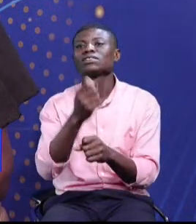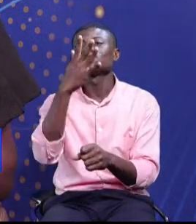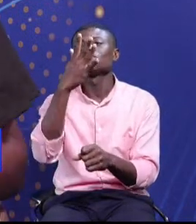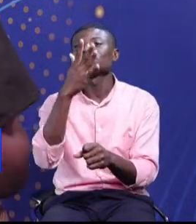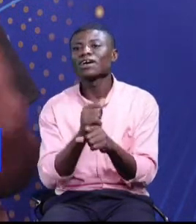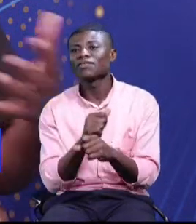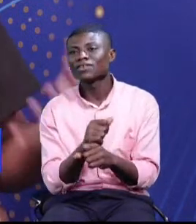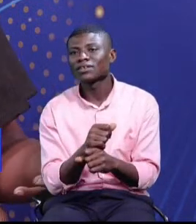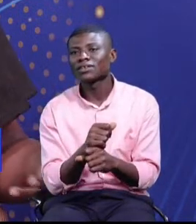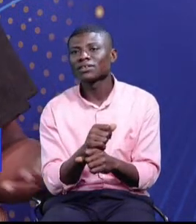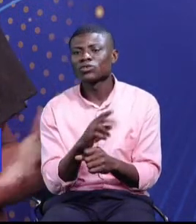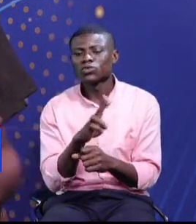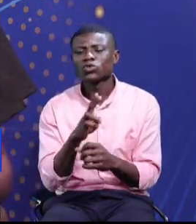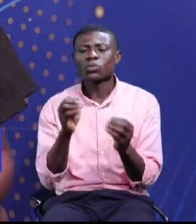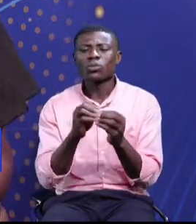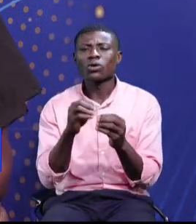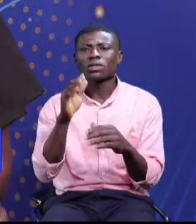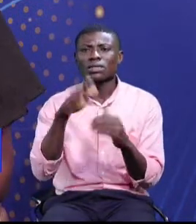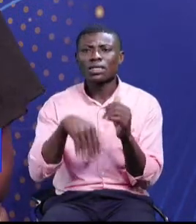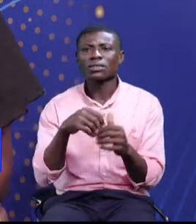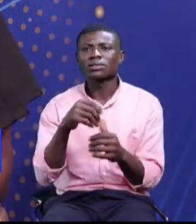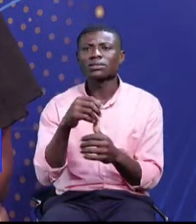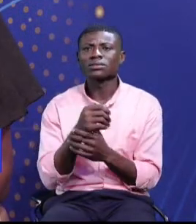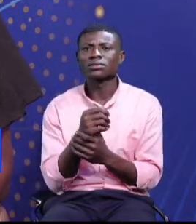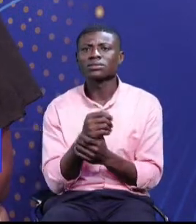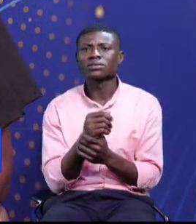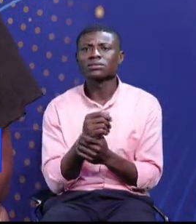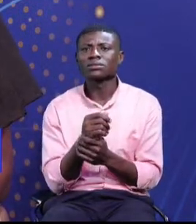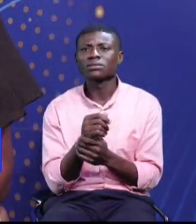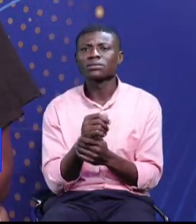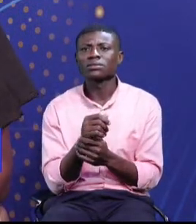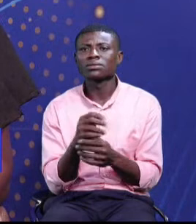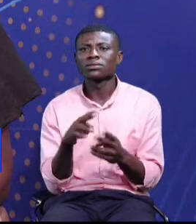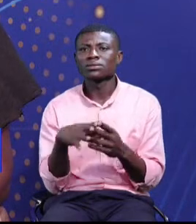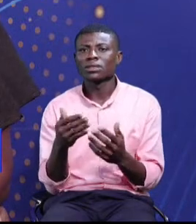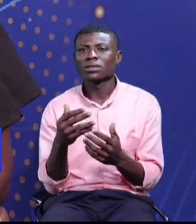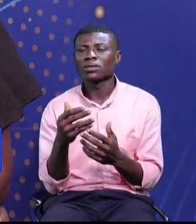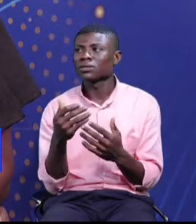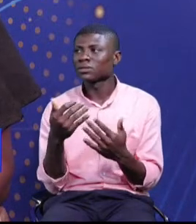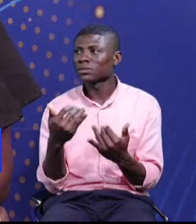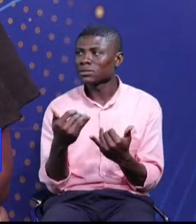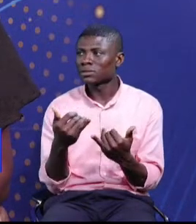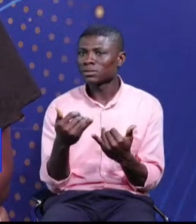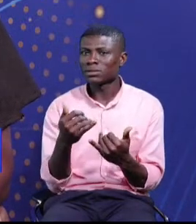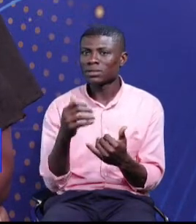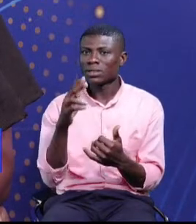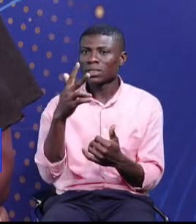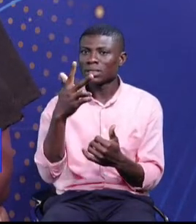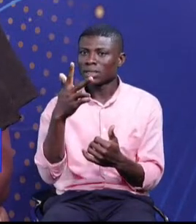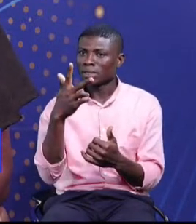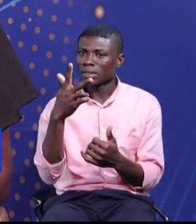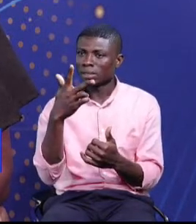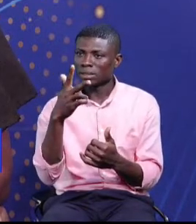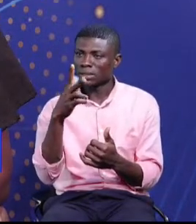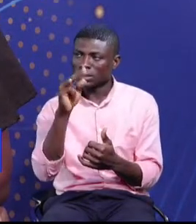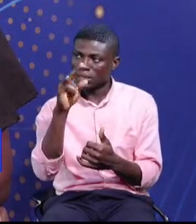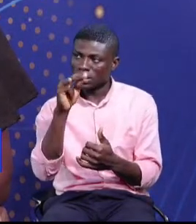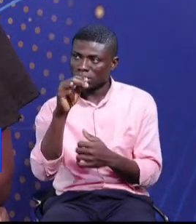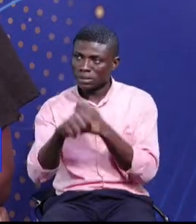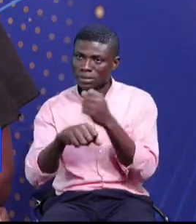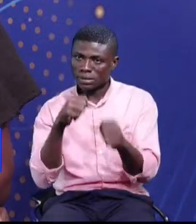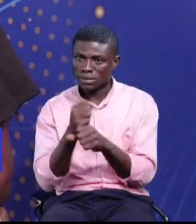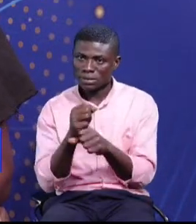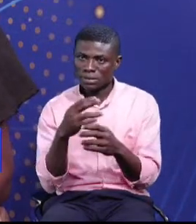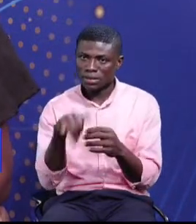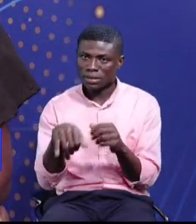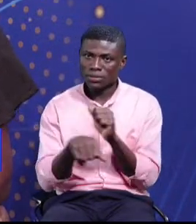It took decades for them, like they're actually moving into their 3rd generation now of their family that are managing Melcom.